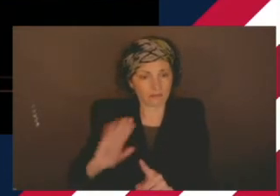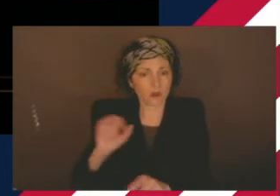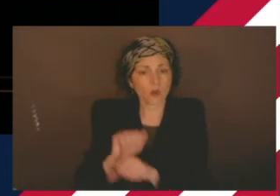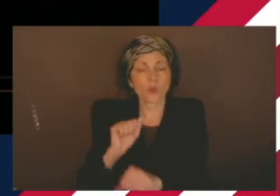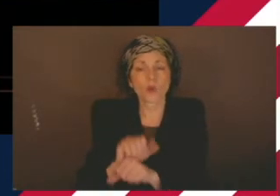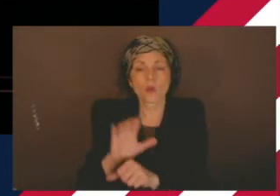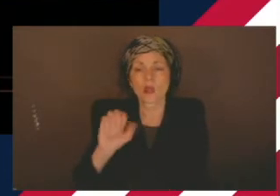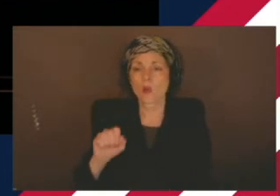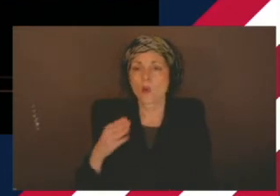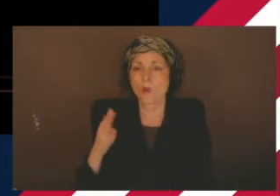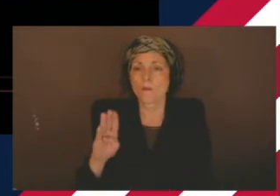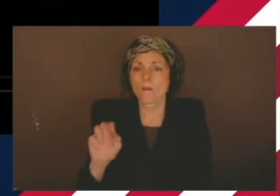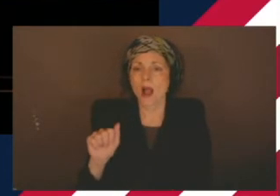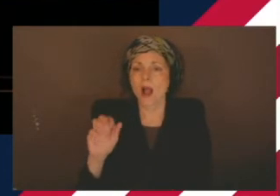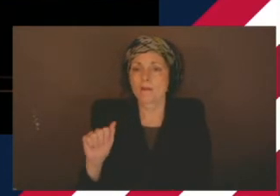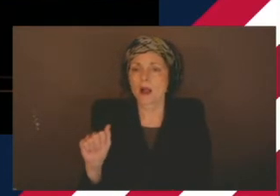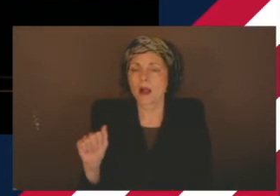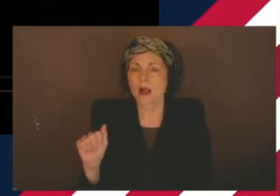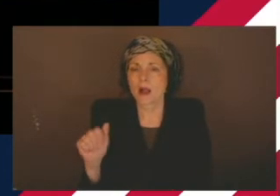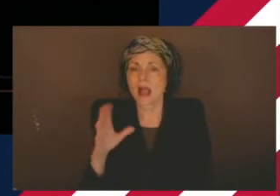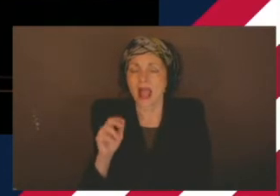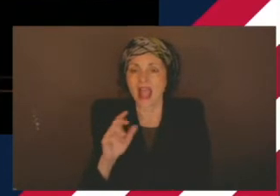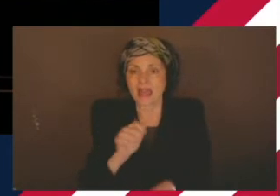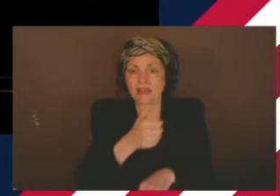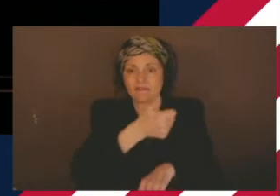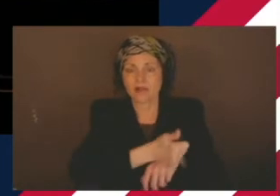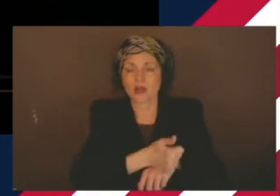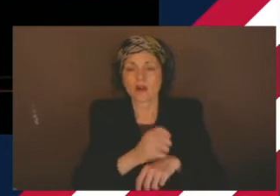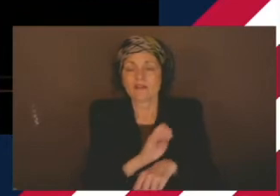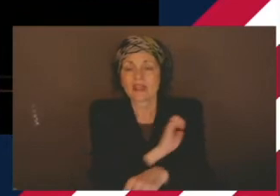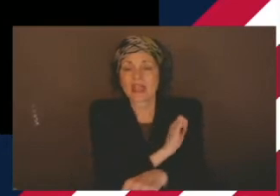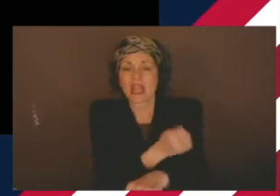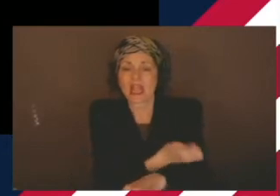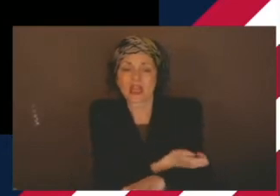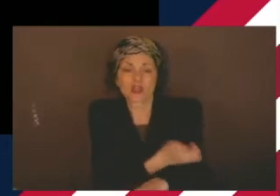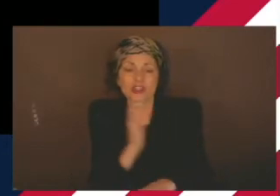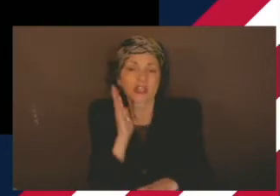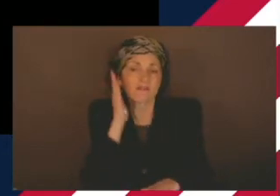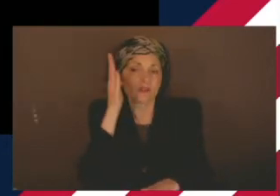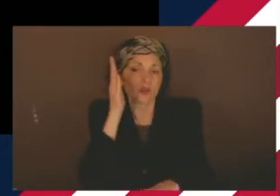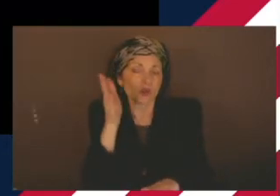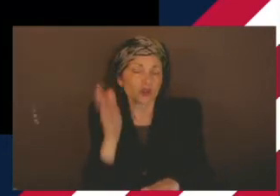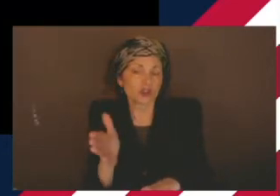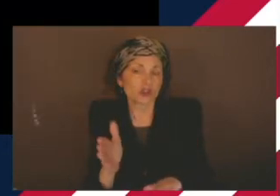the founder of the Energy Futures Initiative.